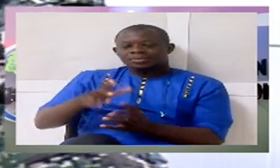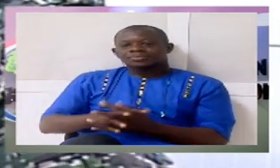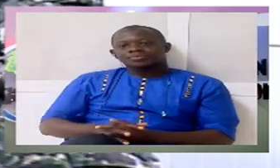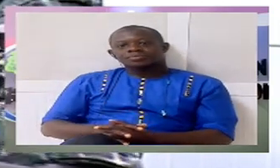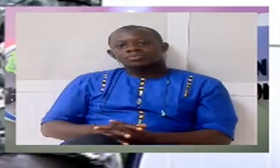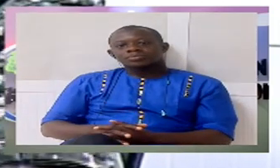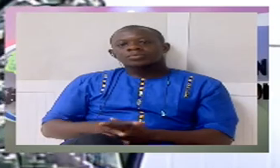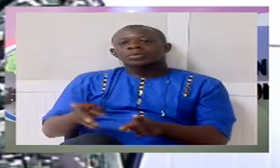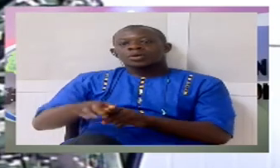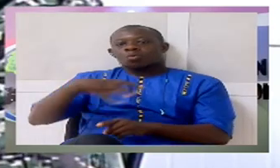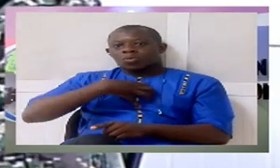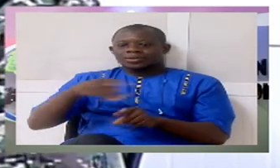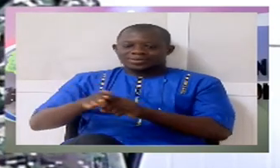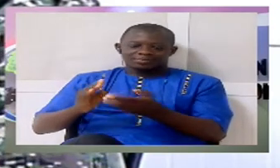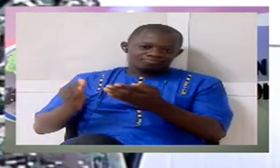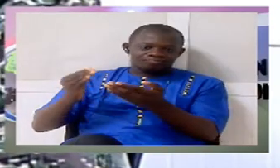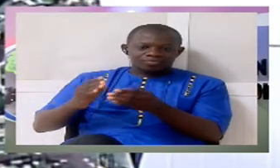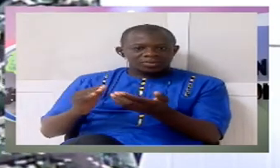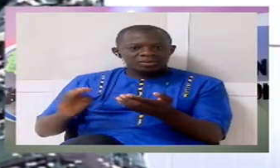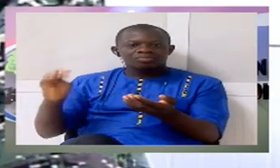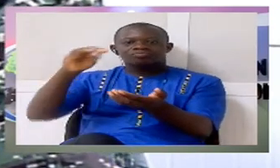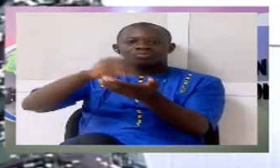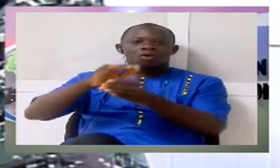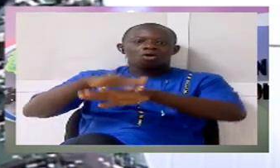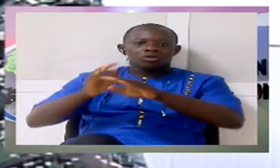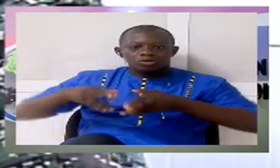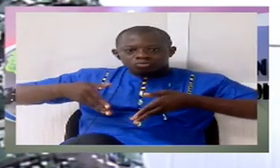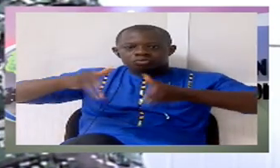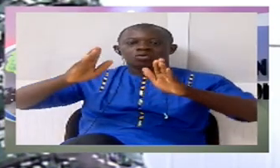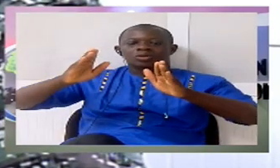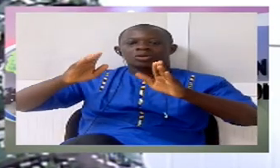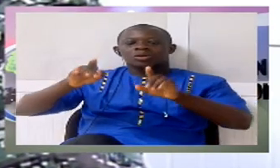Nigerian, was about to get on the road.